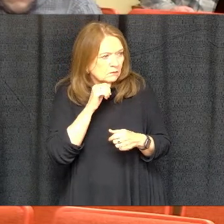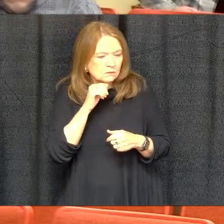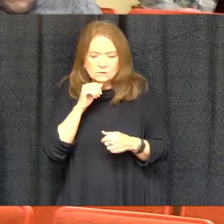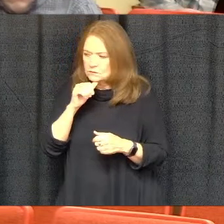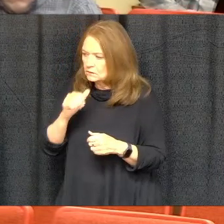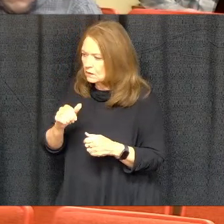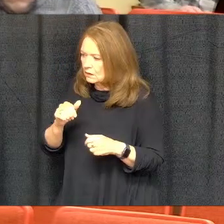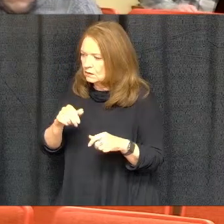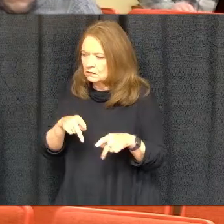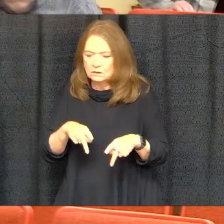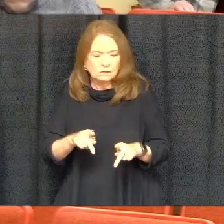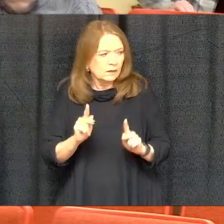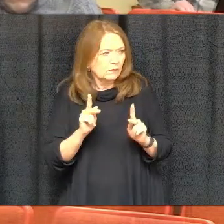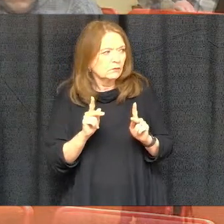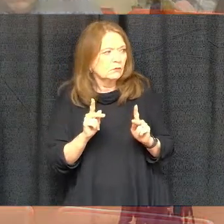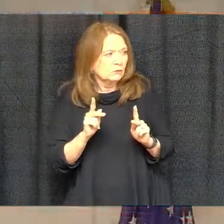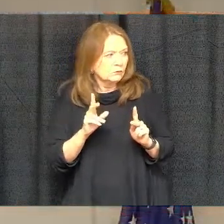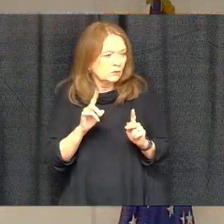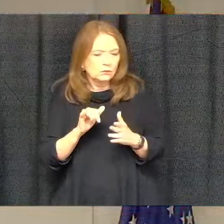account. Okay, thank you.